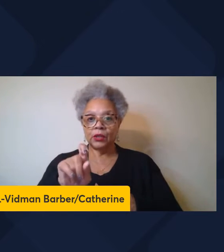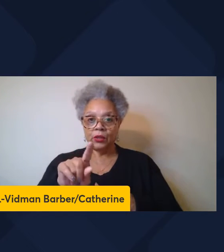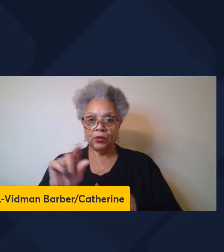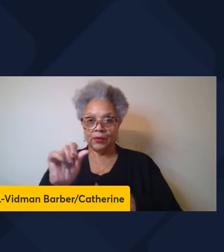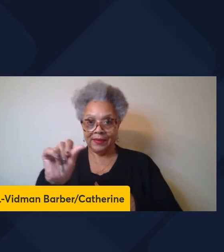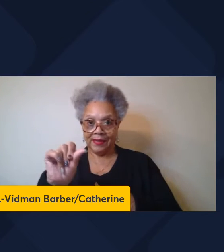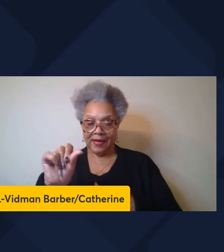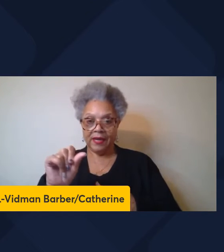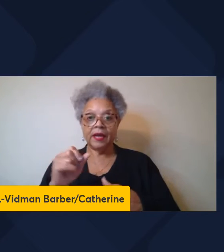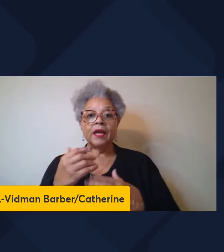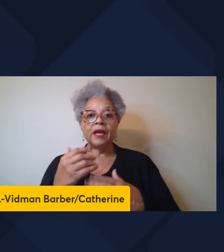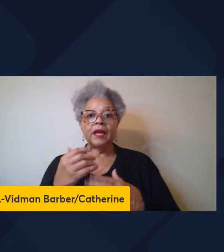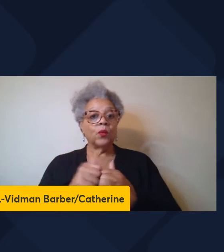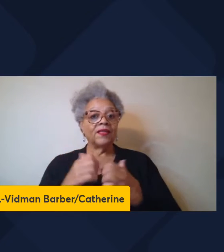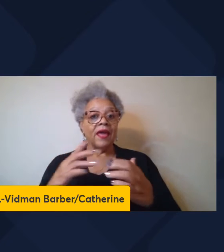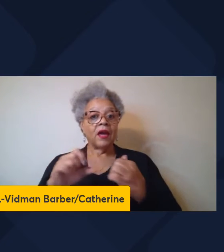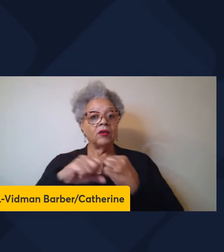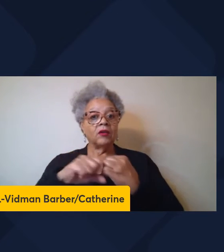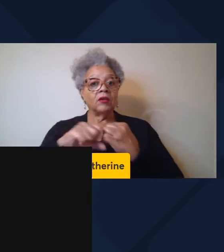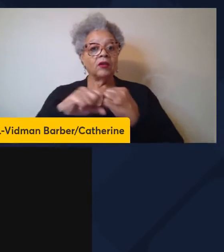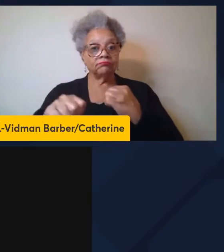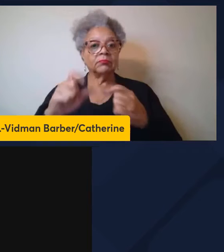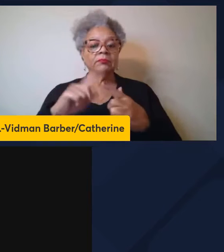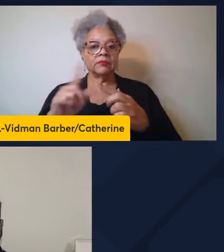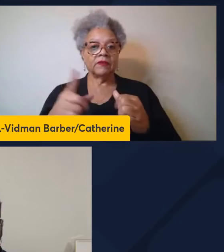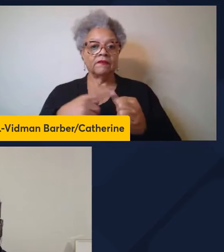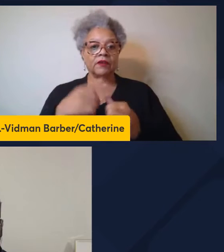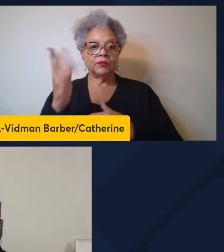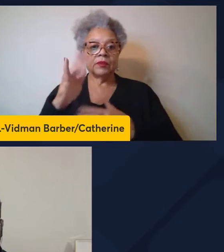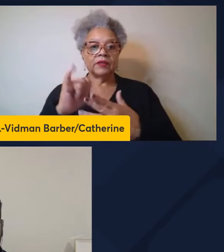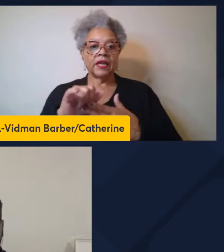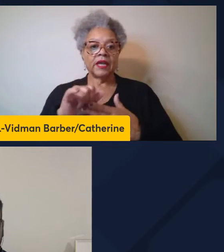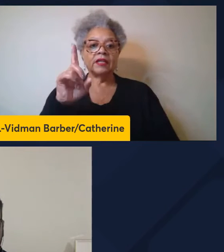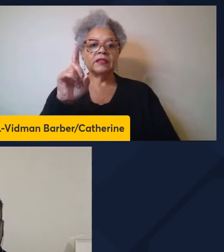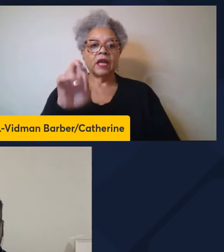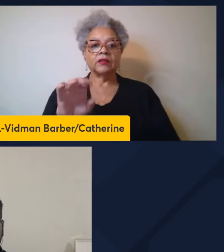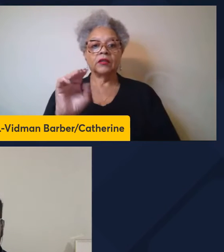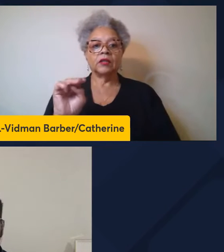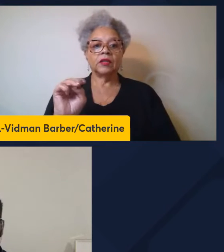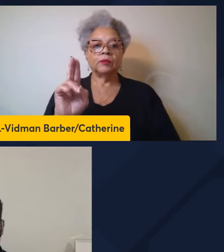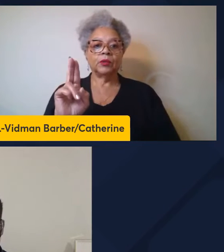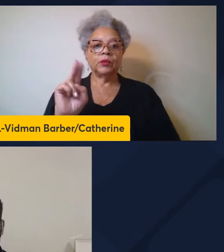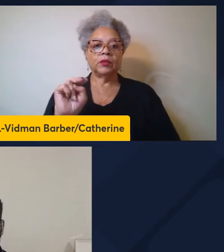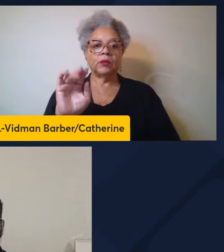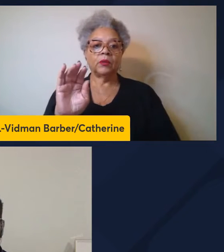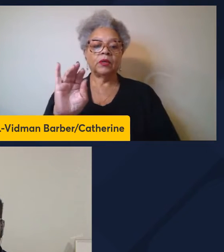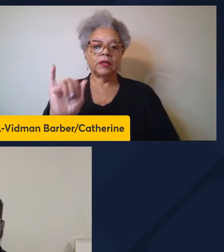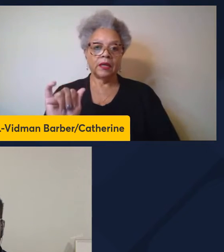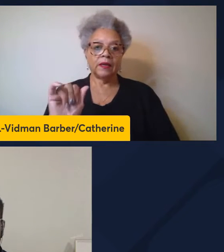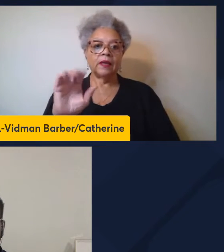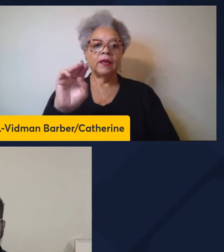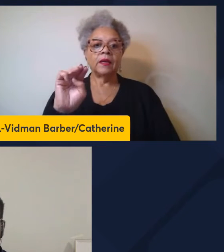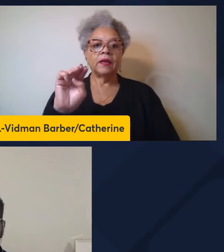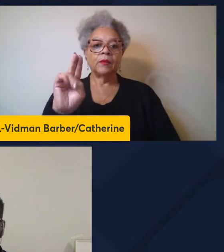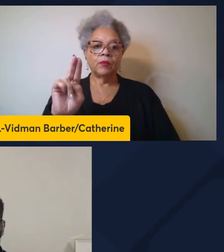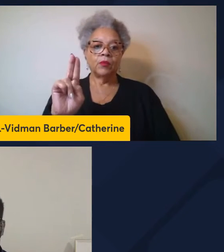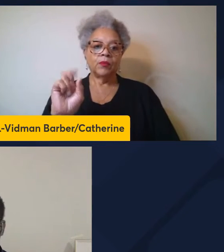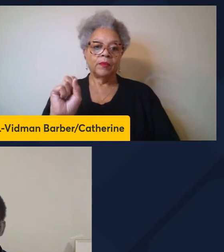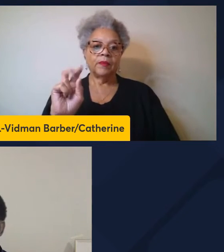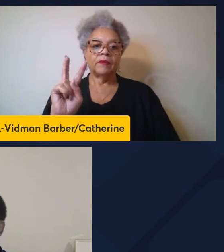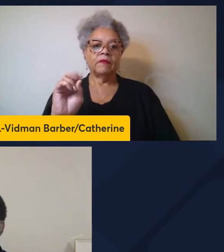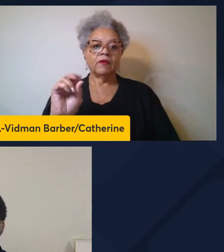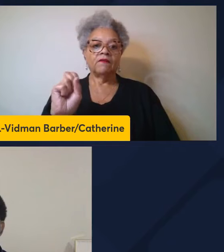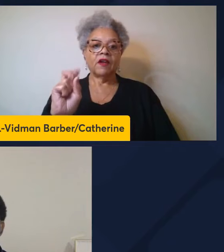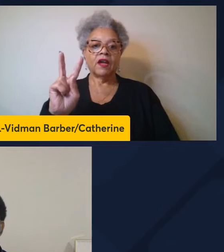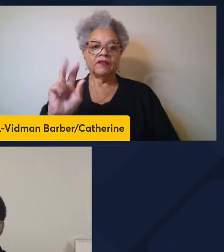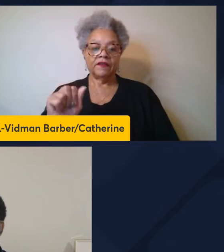jump in. Our first speaker for this session is Dr. Munya Musvasvi. Dr. Musvasvi completed his PhD